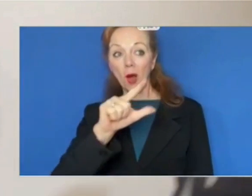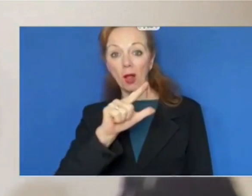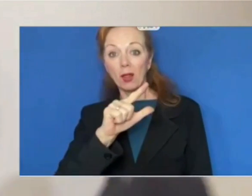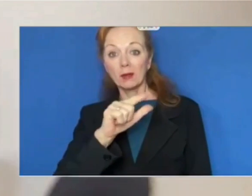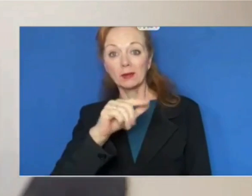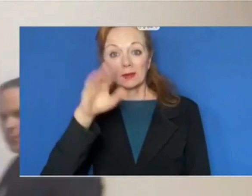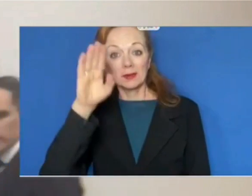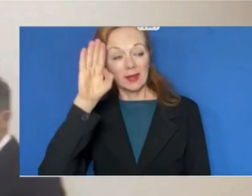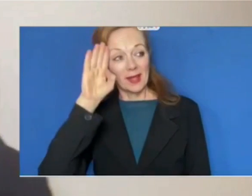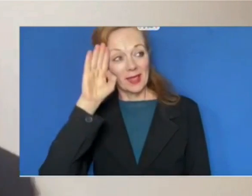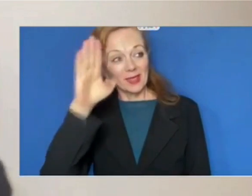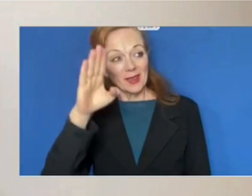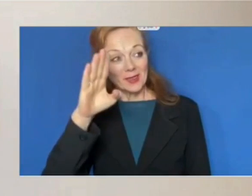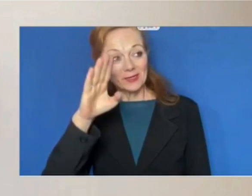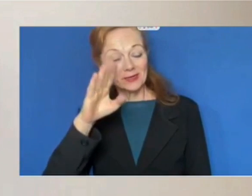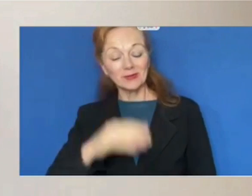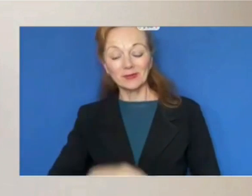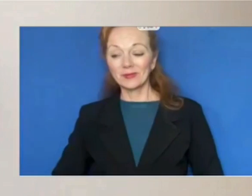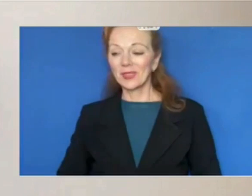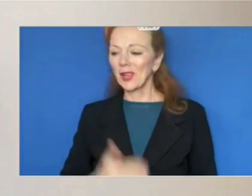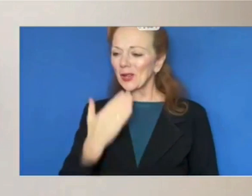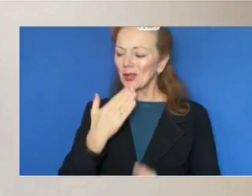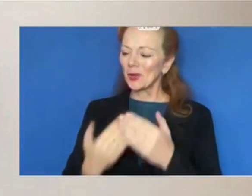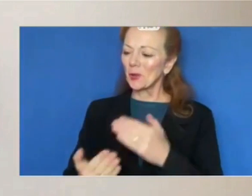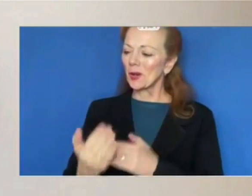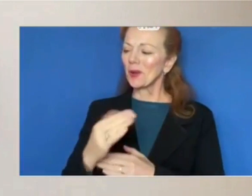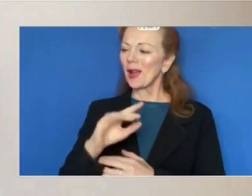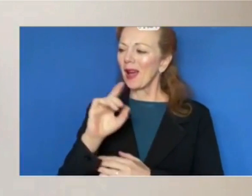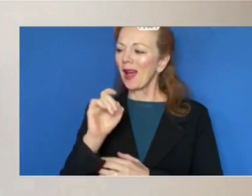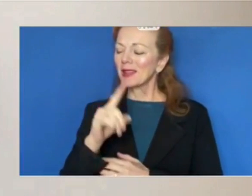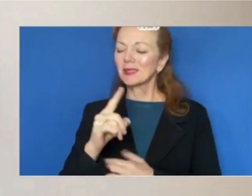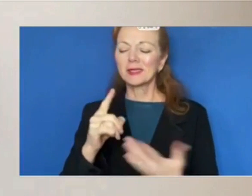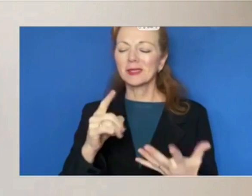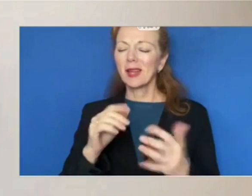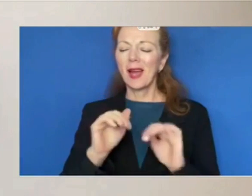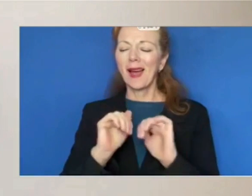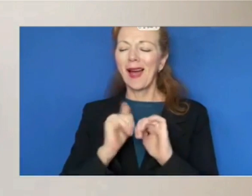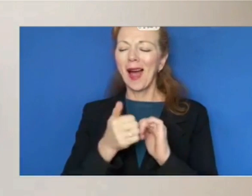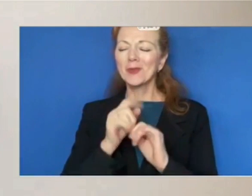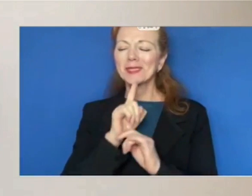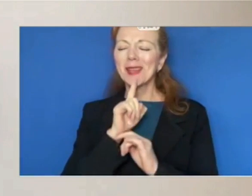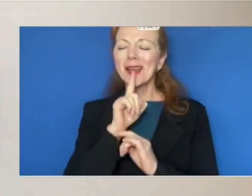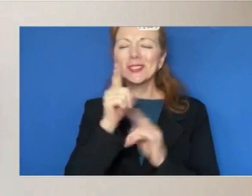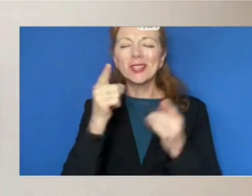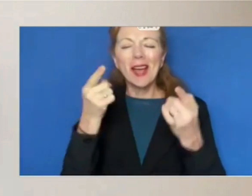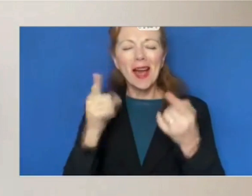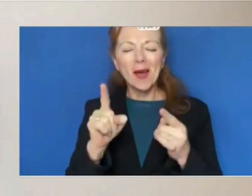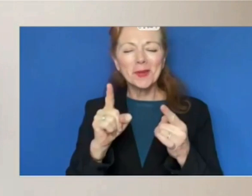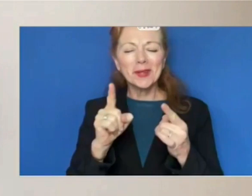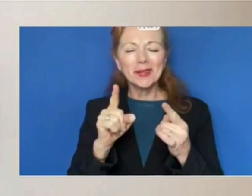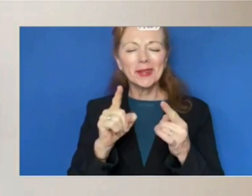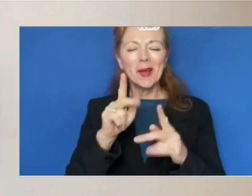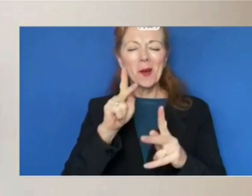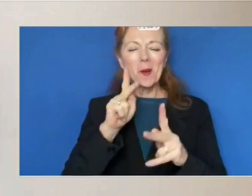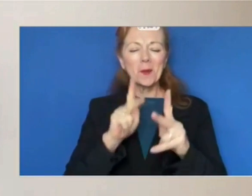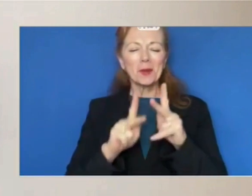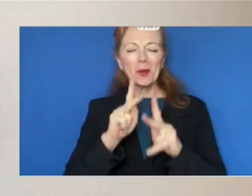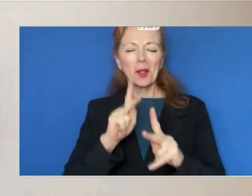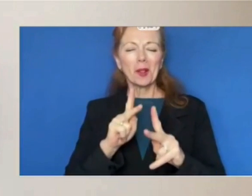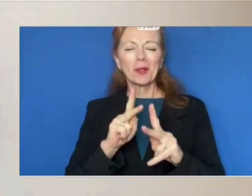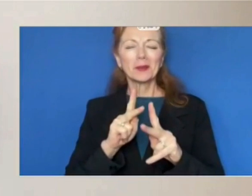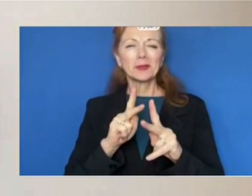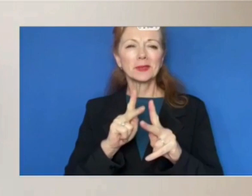everybody doing? I actually just wanted to ask the question of how is this actually happening? Are people putting in information, not changing